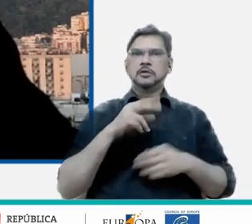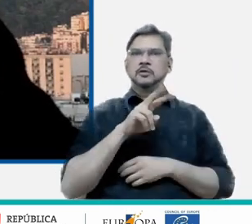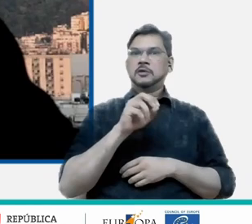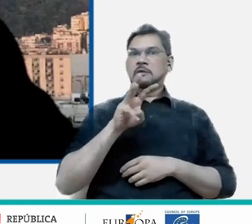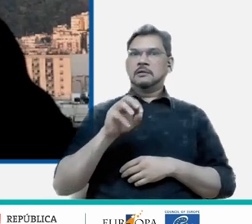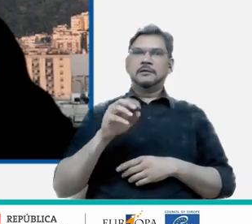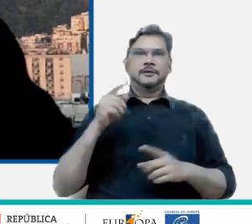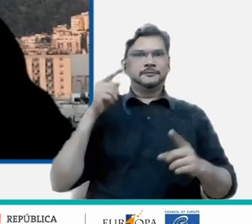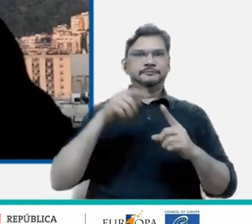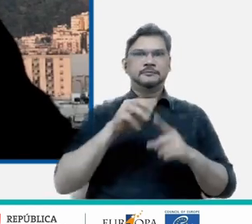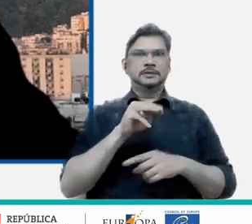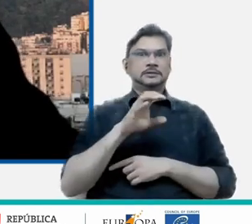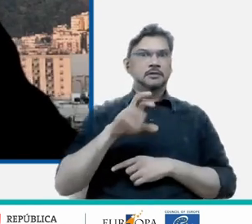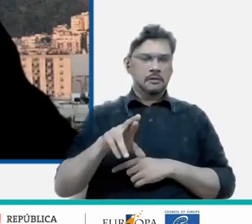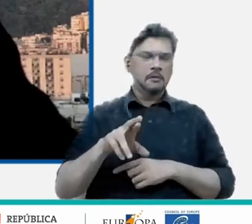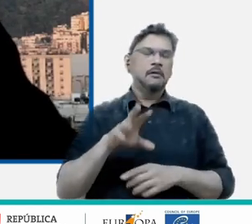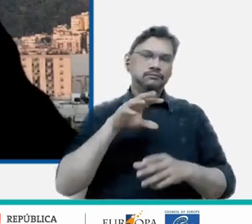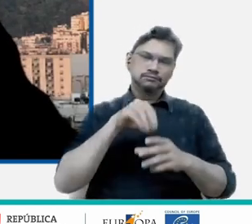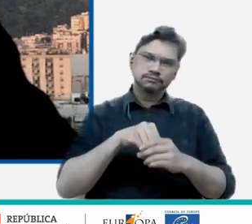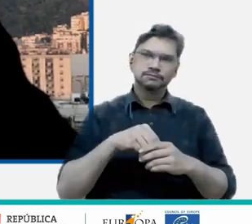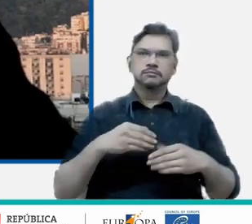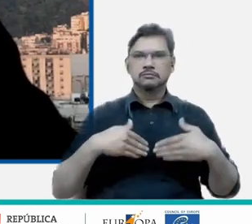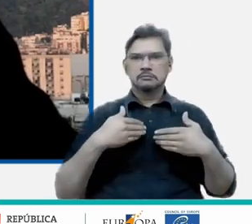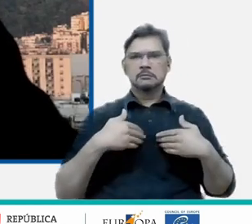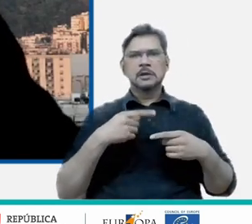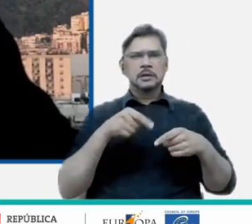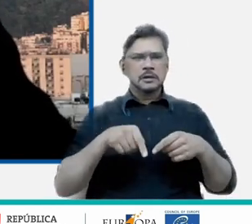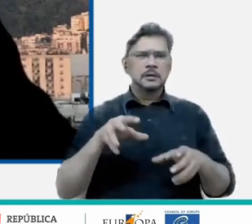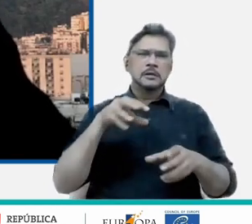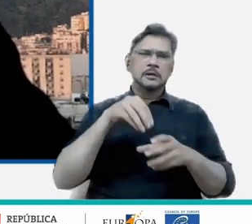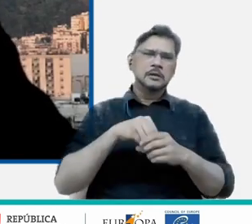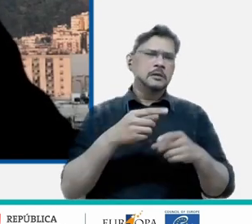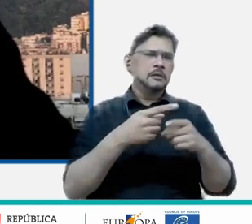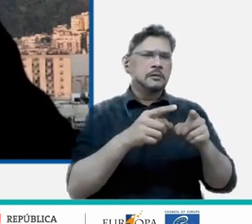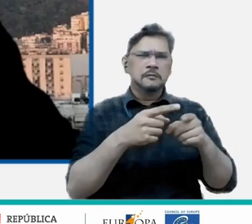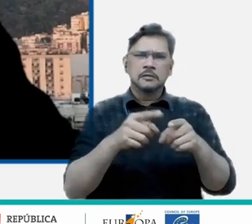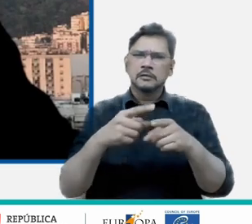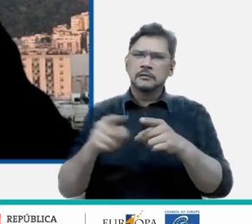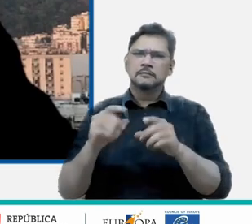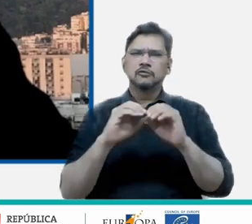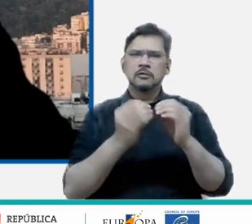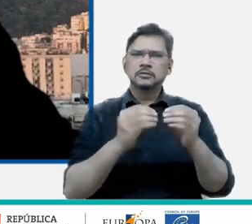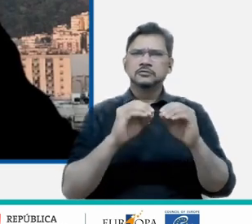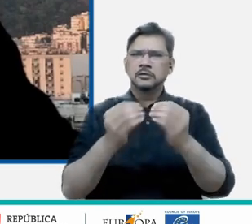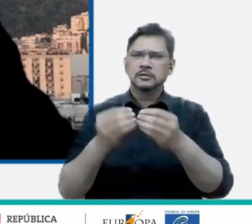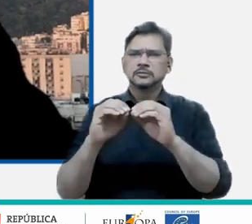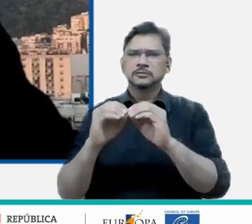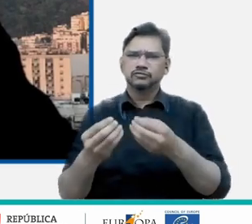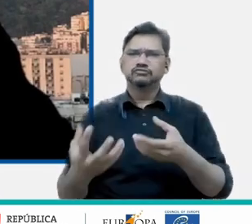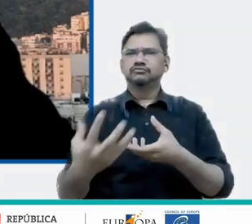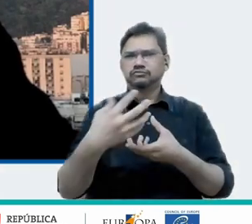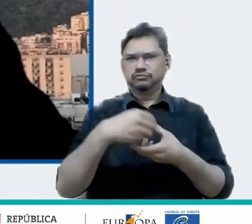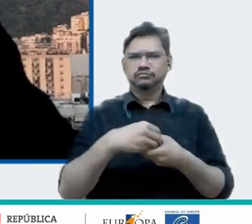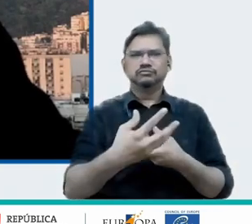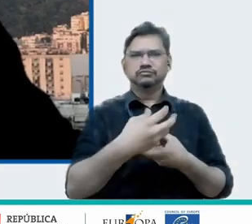government, international organizations, NGOs, and also city networks, and actually most of the organization implementing project